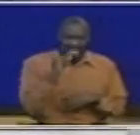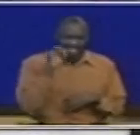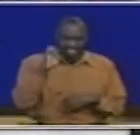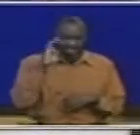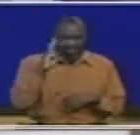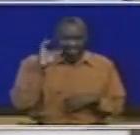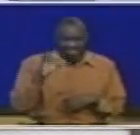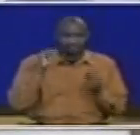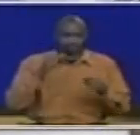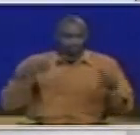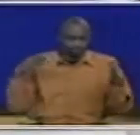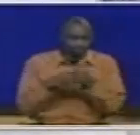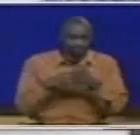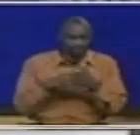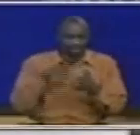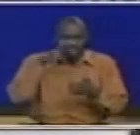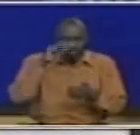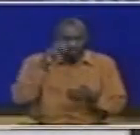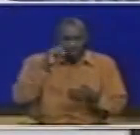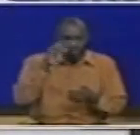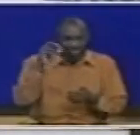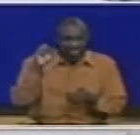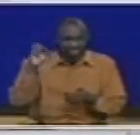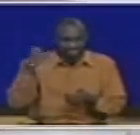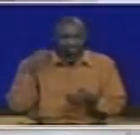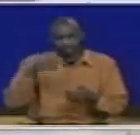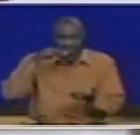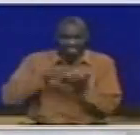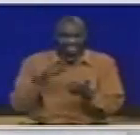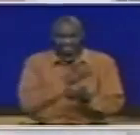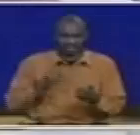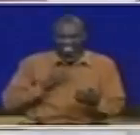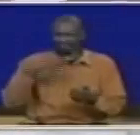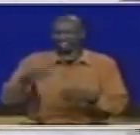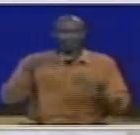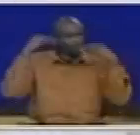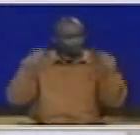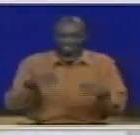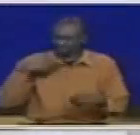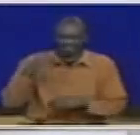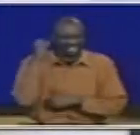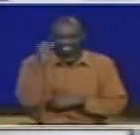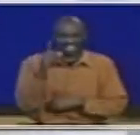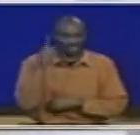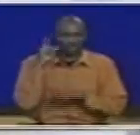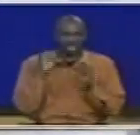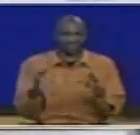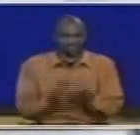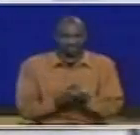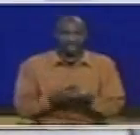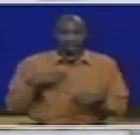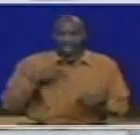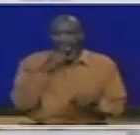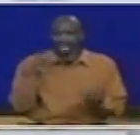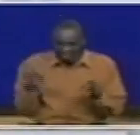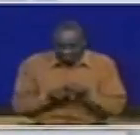inaweza kuzuia Moses Wetangula kusimama kama senator amepotea hata elewi sheria yake. Vile ndugu yangu